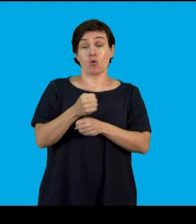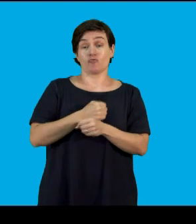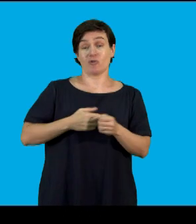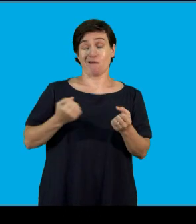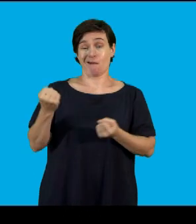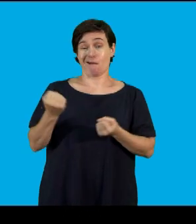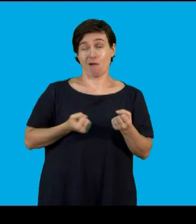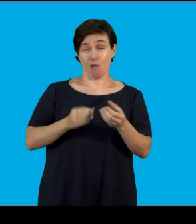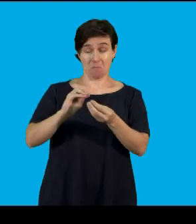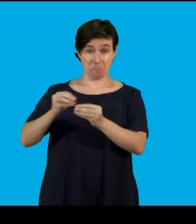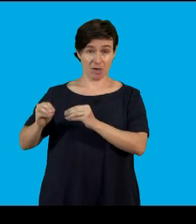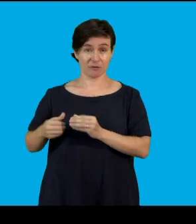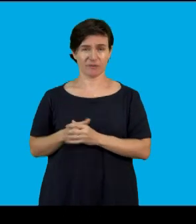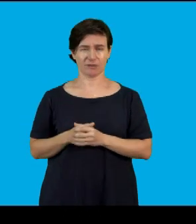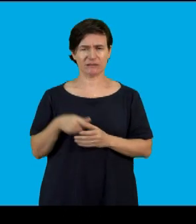car manufacturer